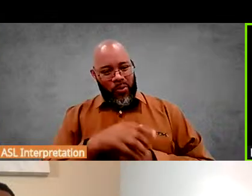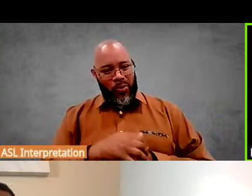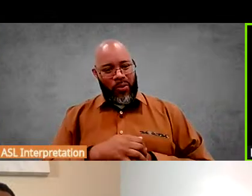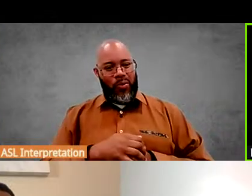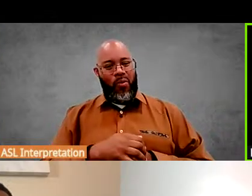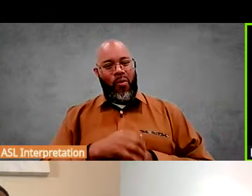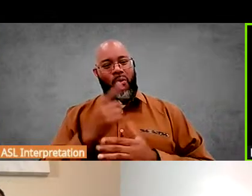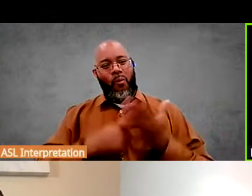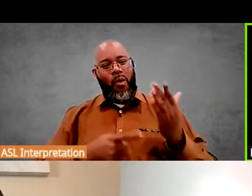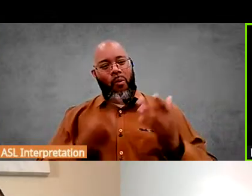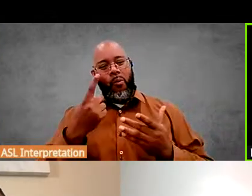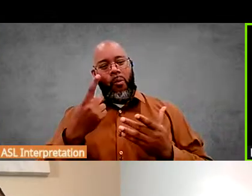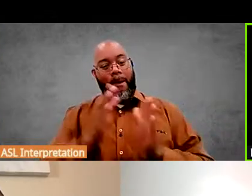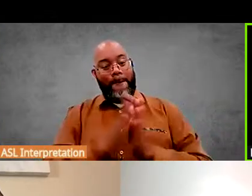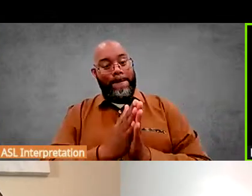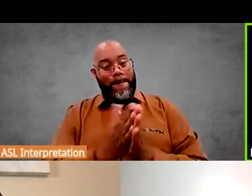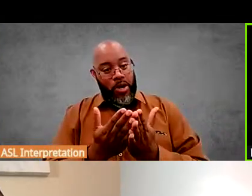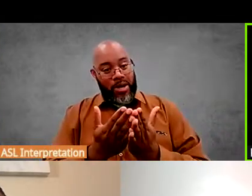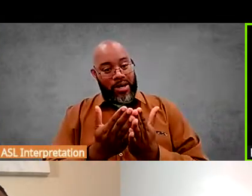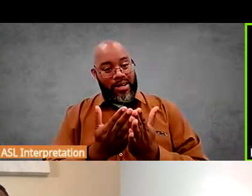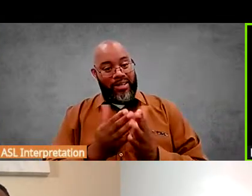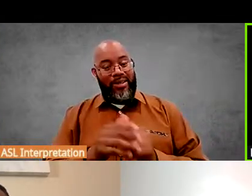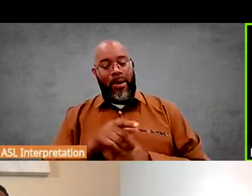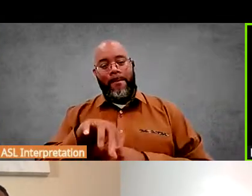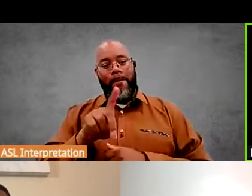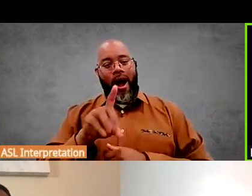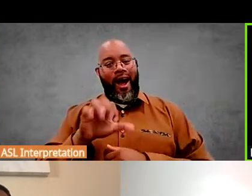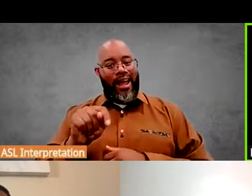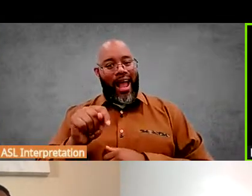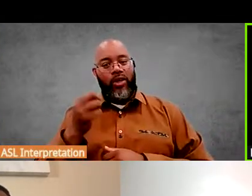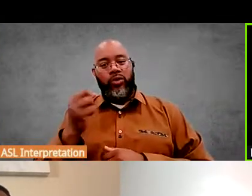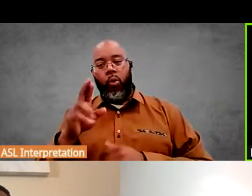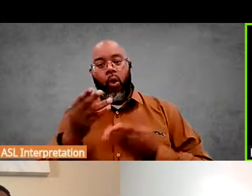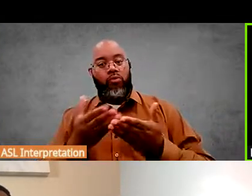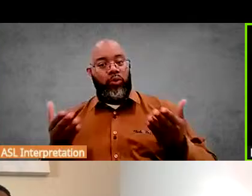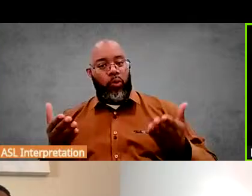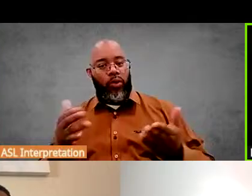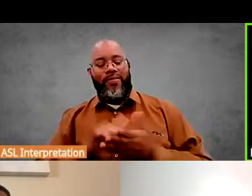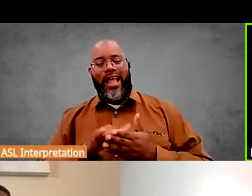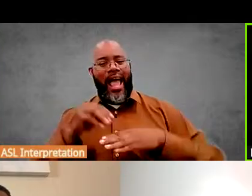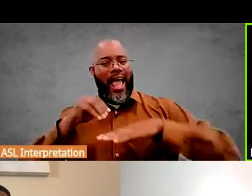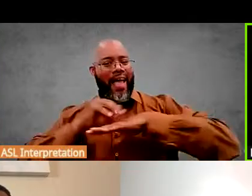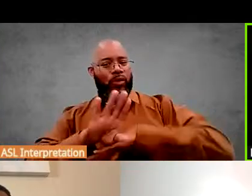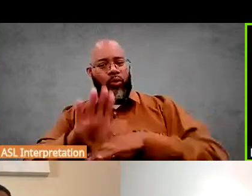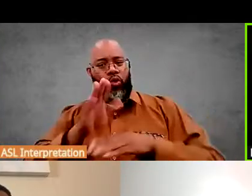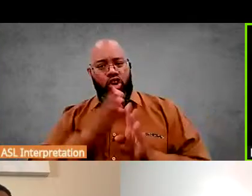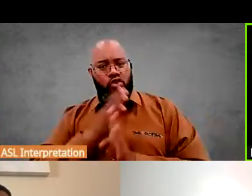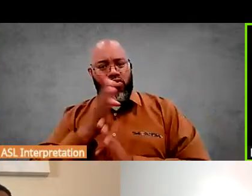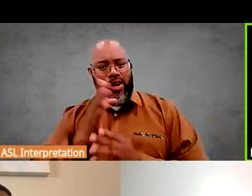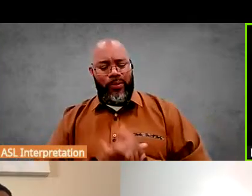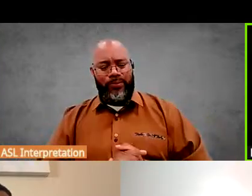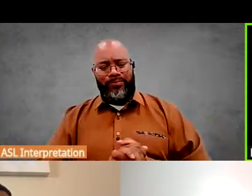what's one book, podcast, or resource that has influenced your career?